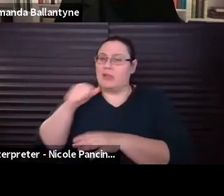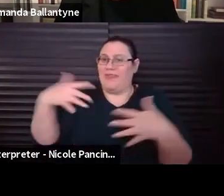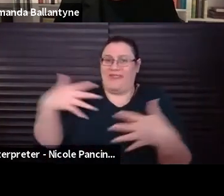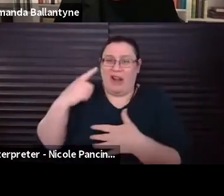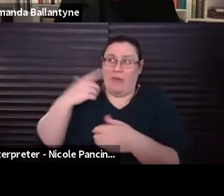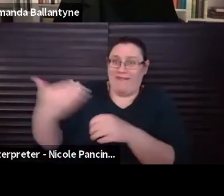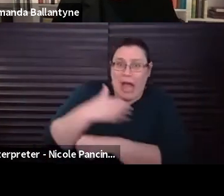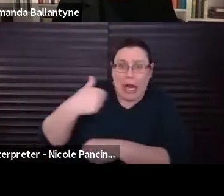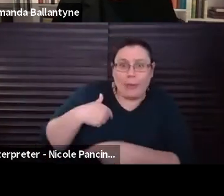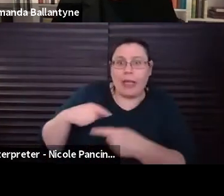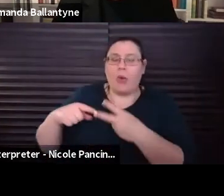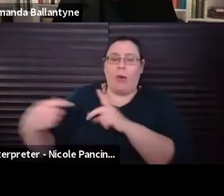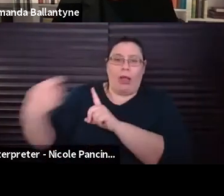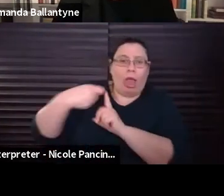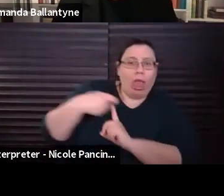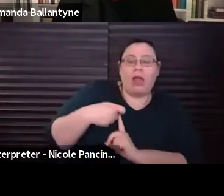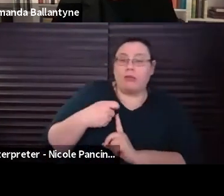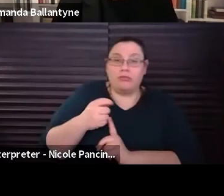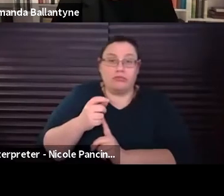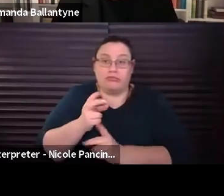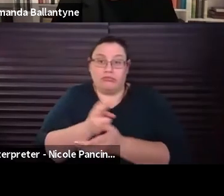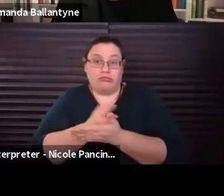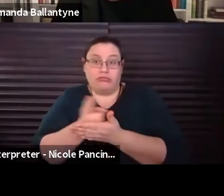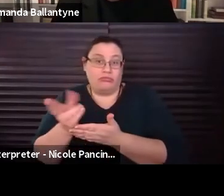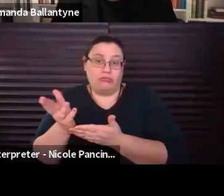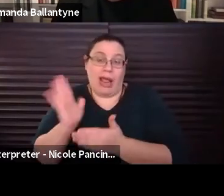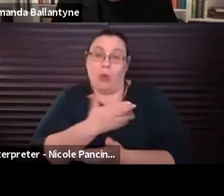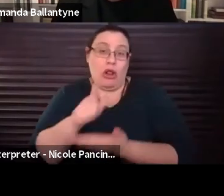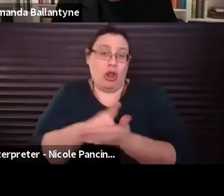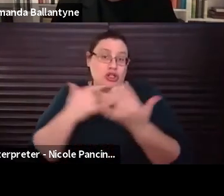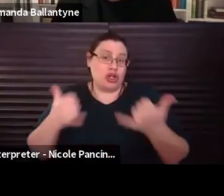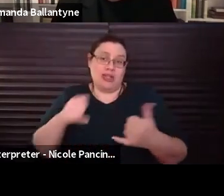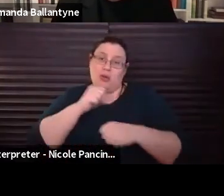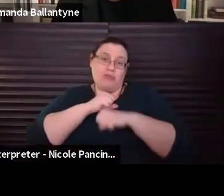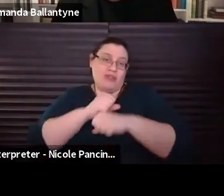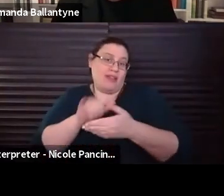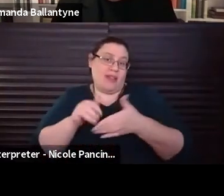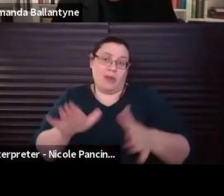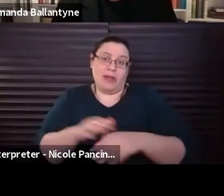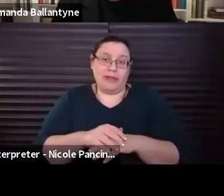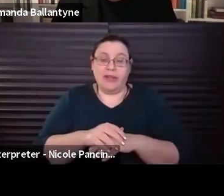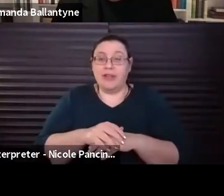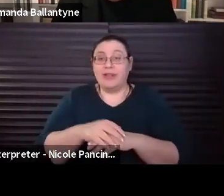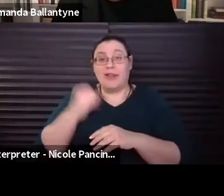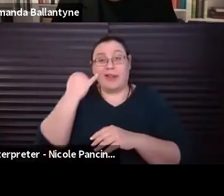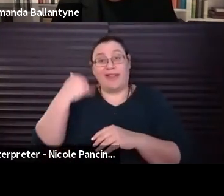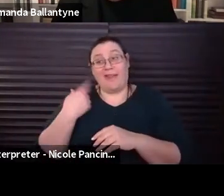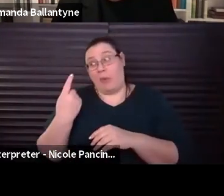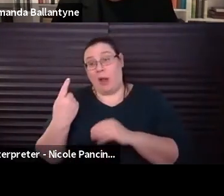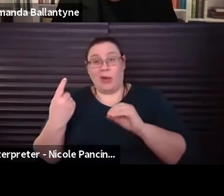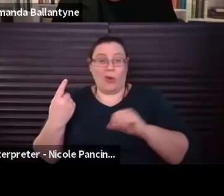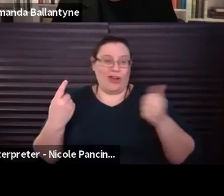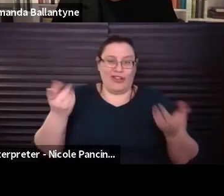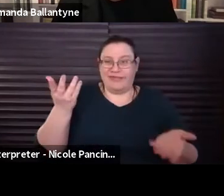harassed. And frankly, our laws currently don't really allow that kind of protection. So one without the other, you're only getting a partial